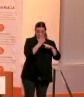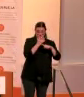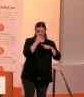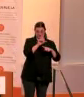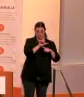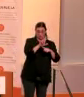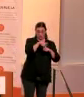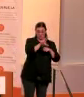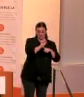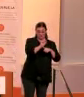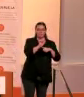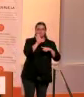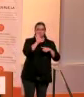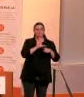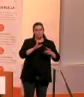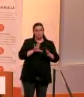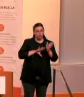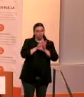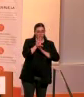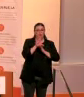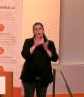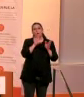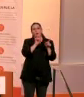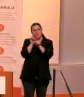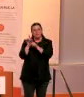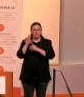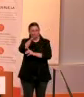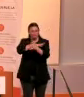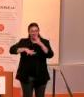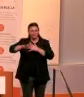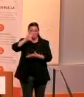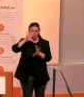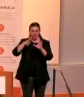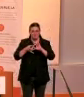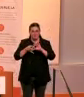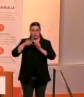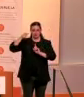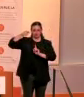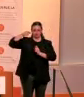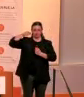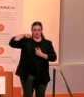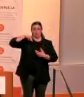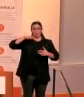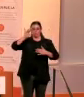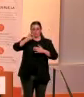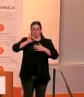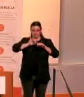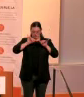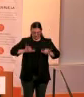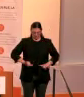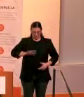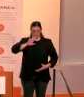in combination with certain environmental stimuli, this activates the immune system